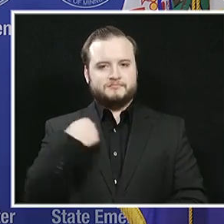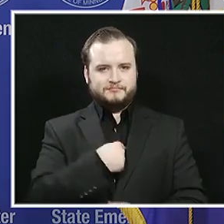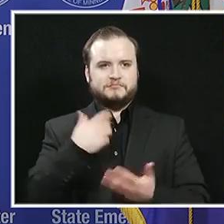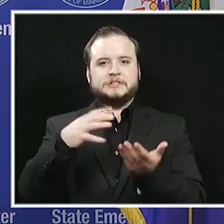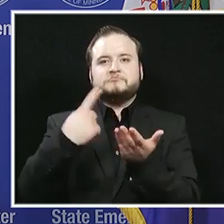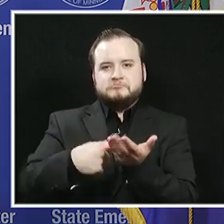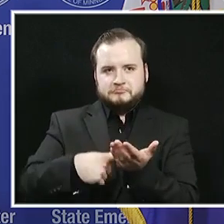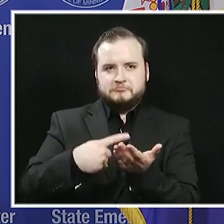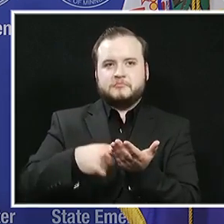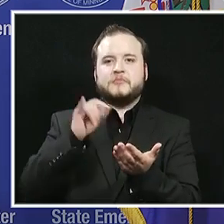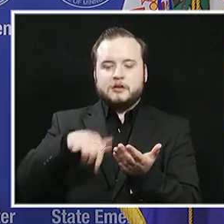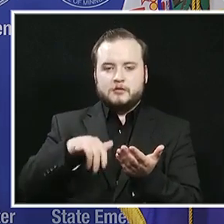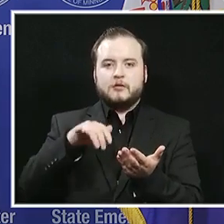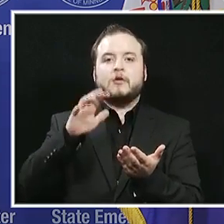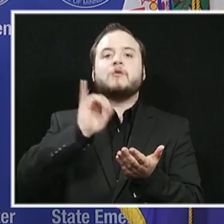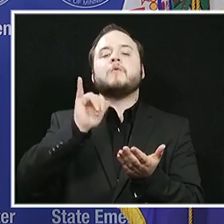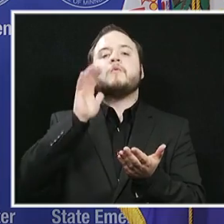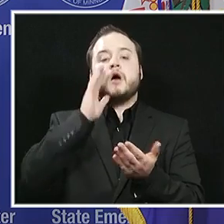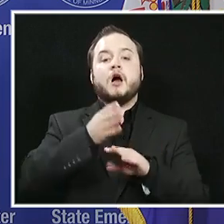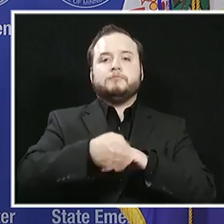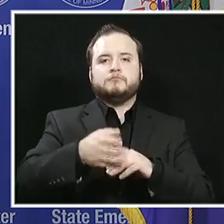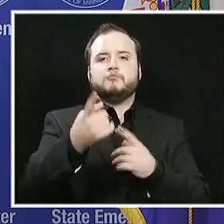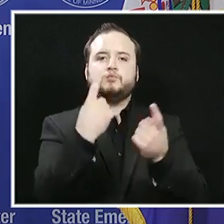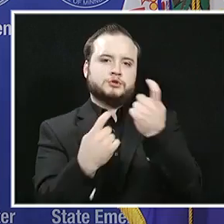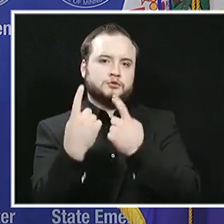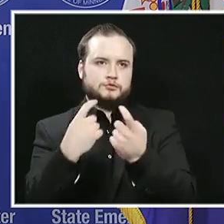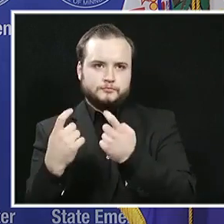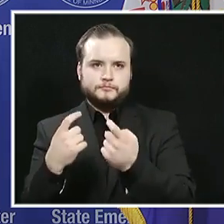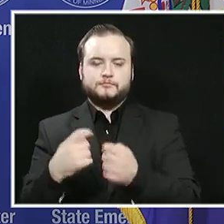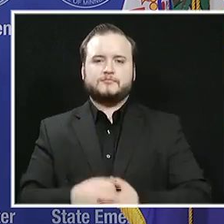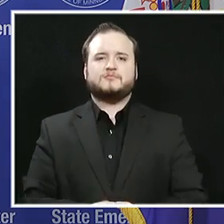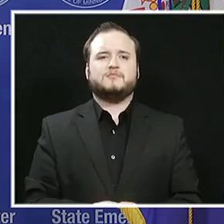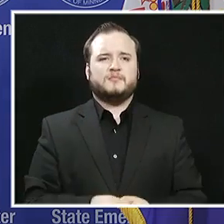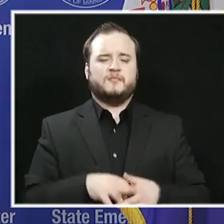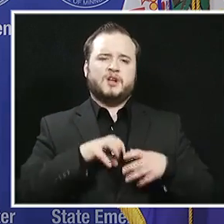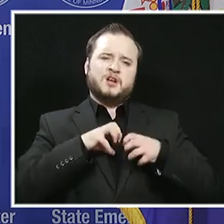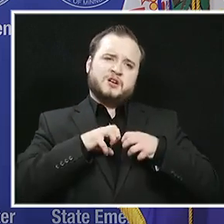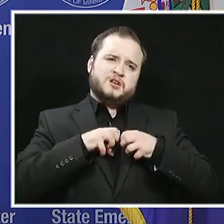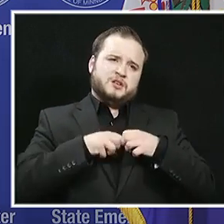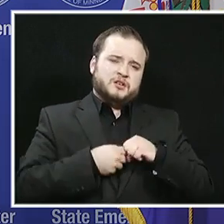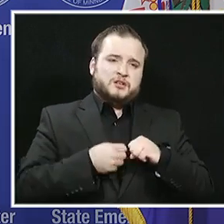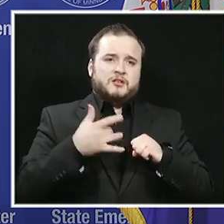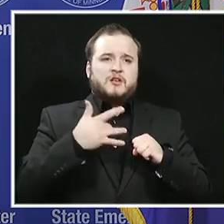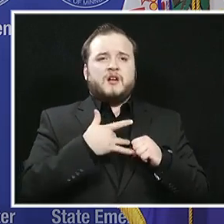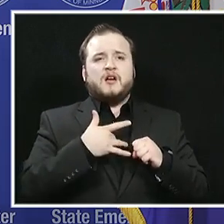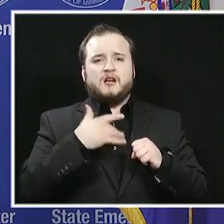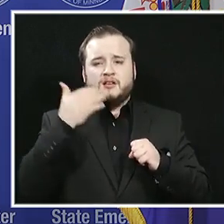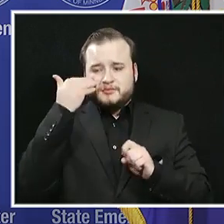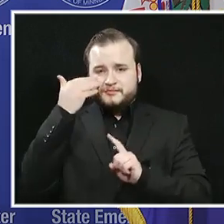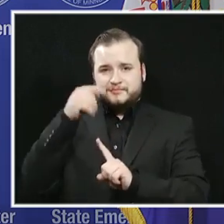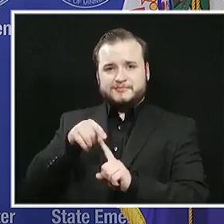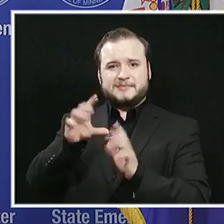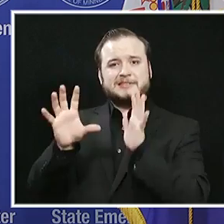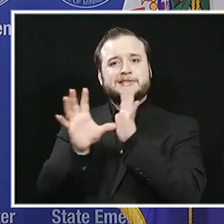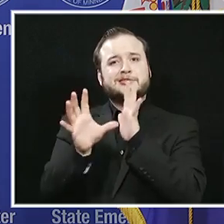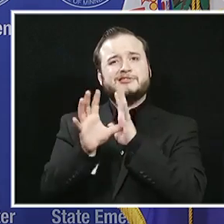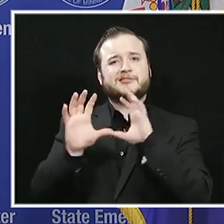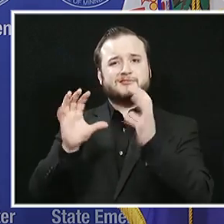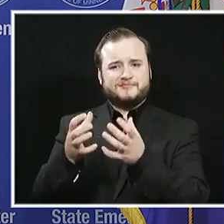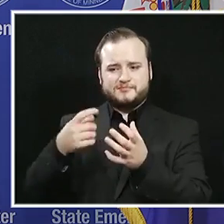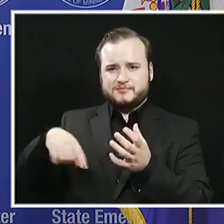just heartbroken on graduations and these types of things. This whole idea of what with the class of 2020, how do we start thinking about that and how do